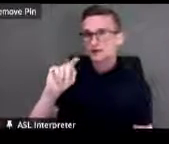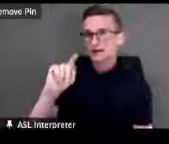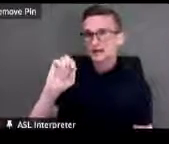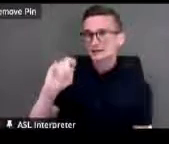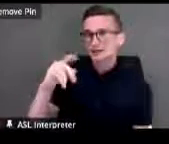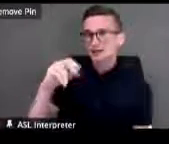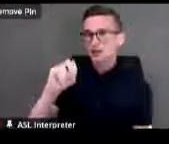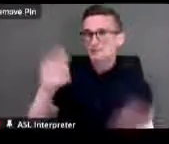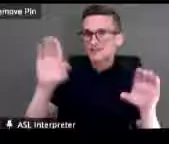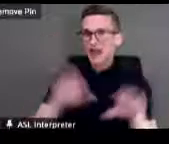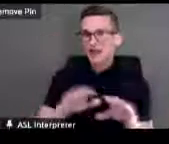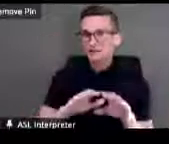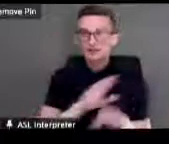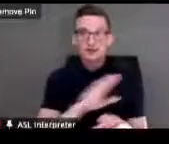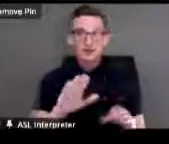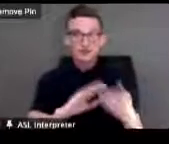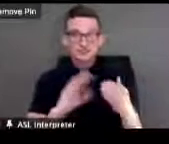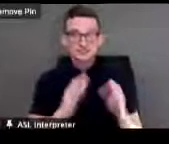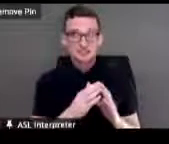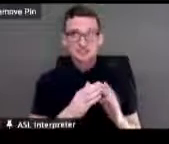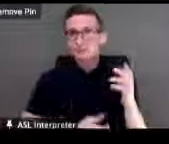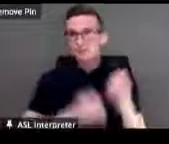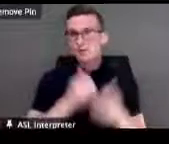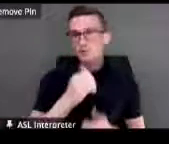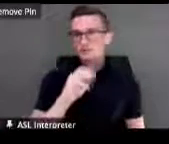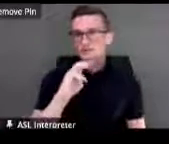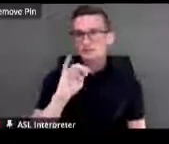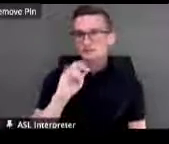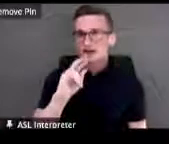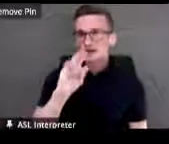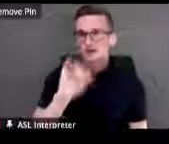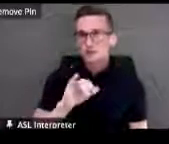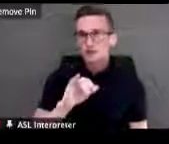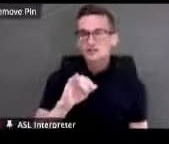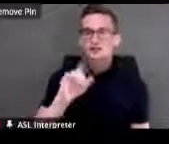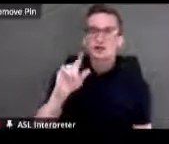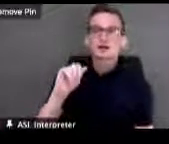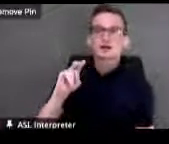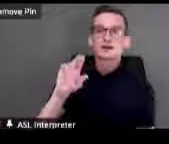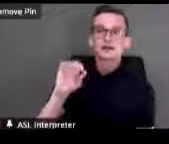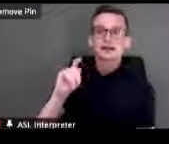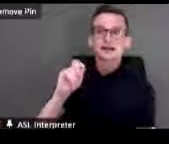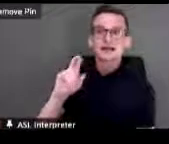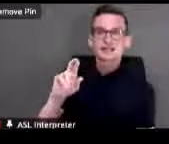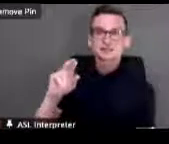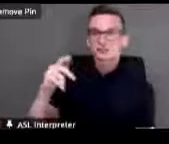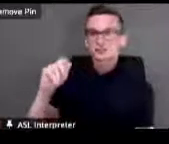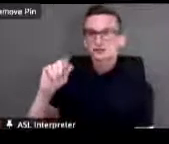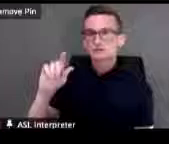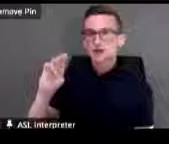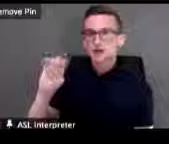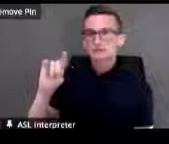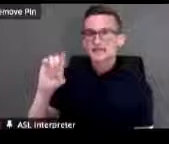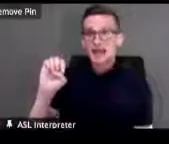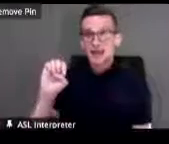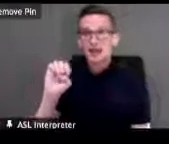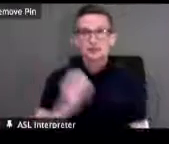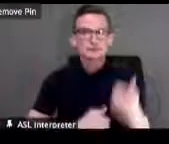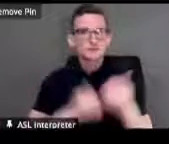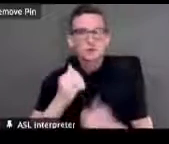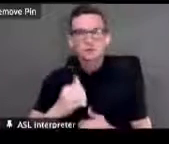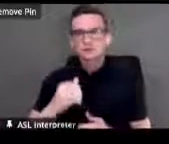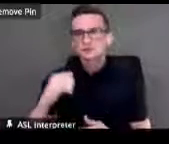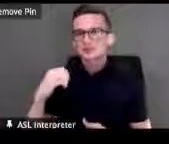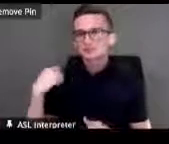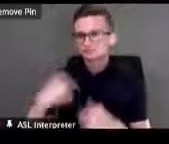cities. Predominantly Lancaster Palmdale is Hispanic. And the way that they